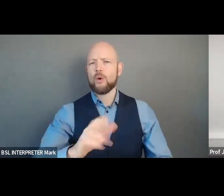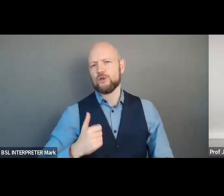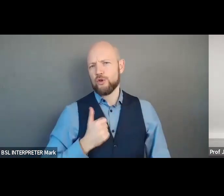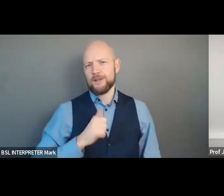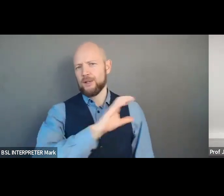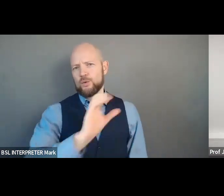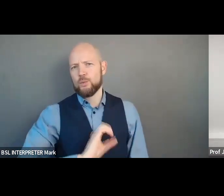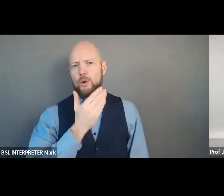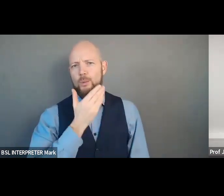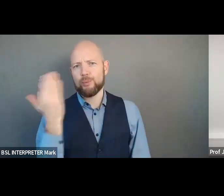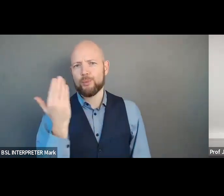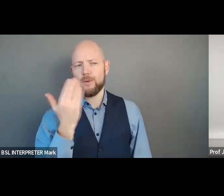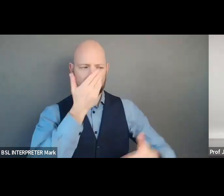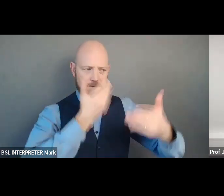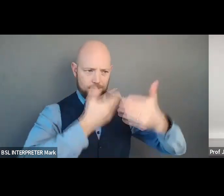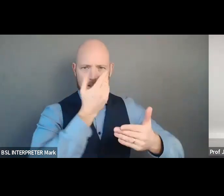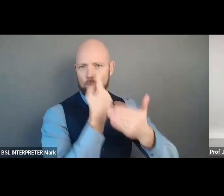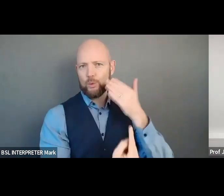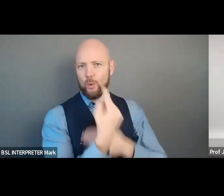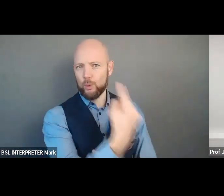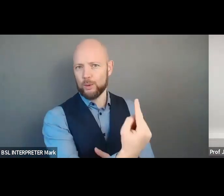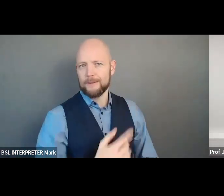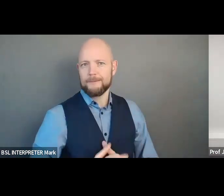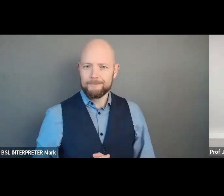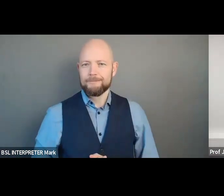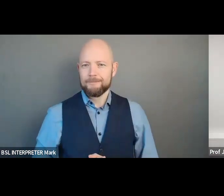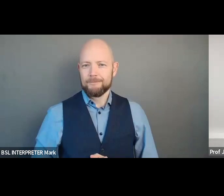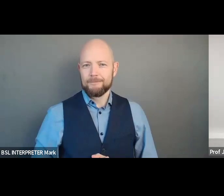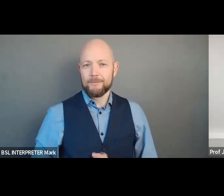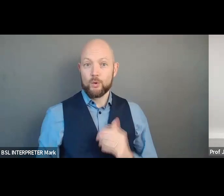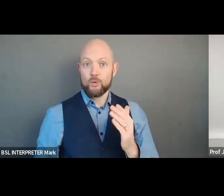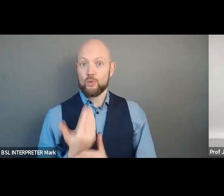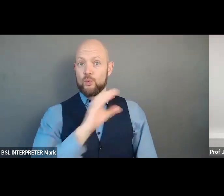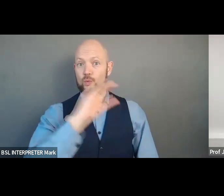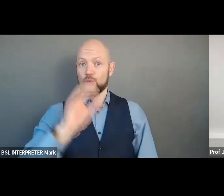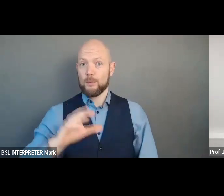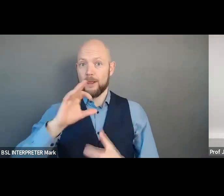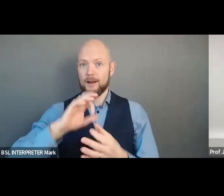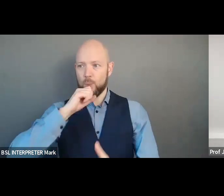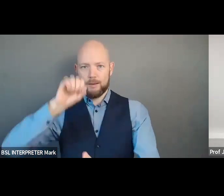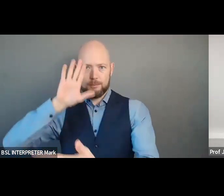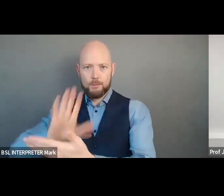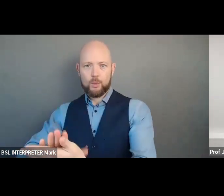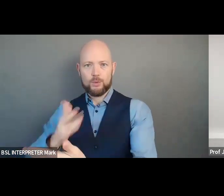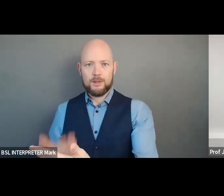only, I think, for what we're doing here. So I'm just going to post the